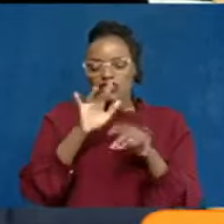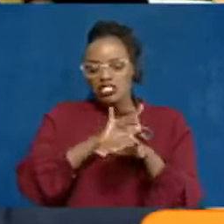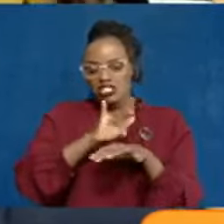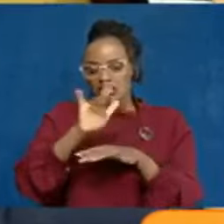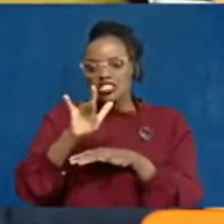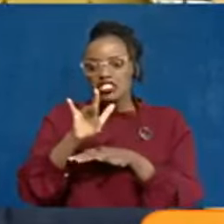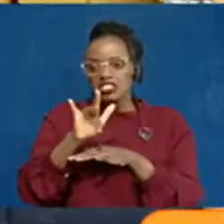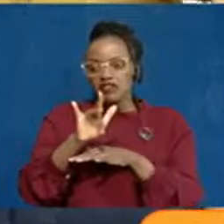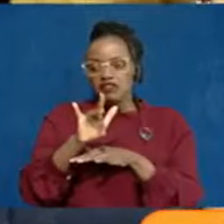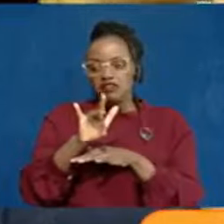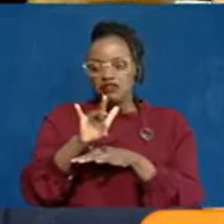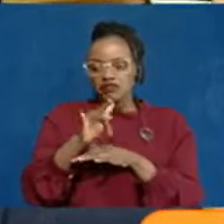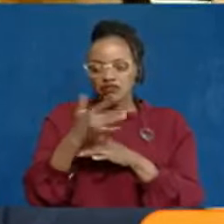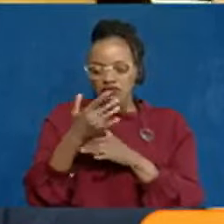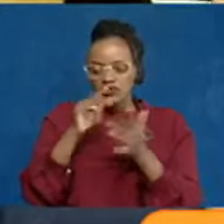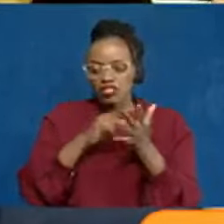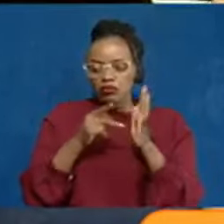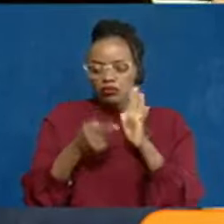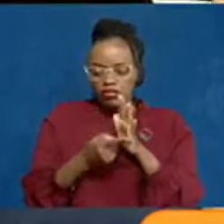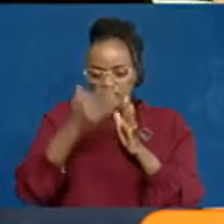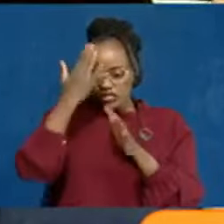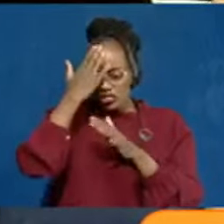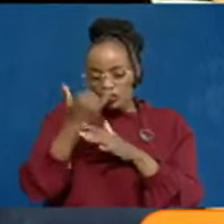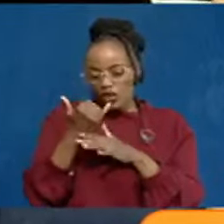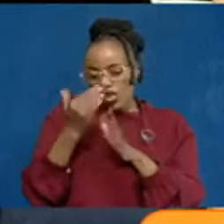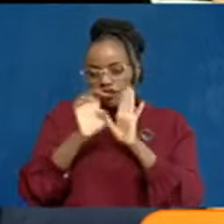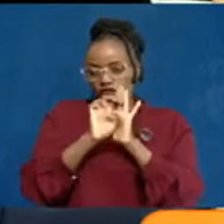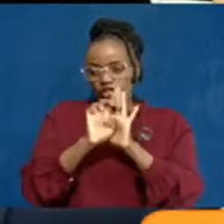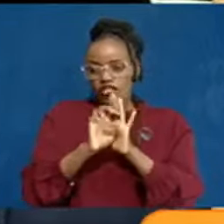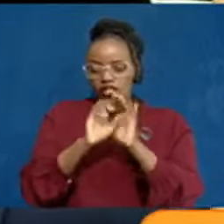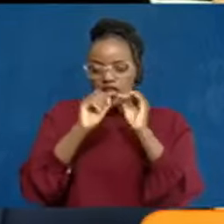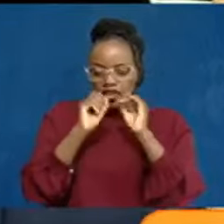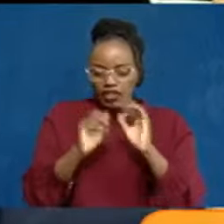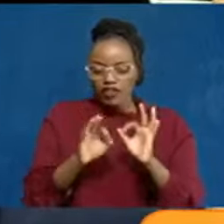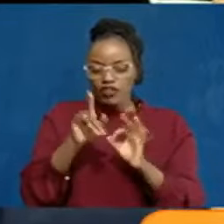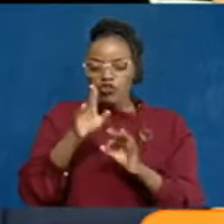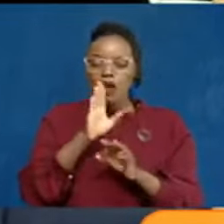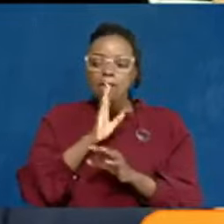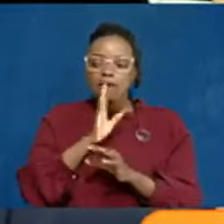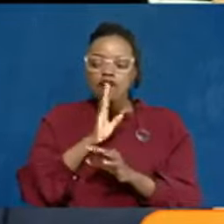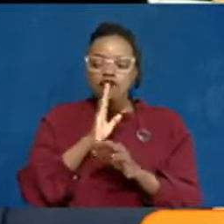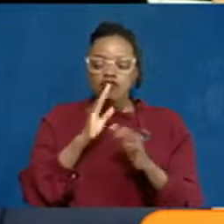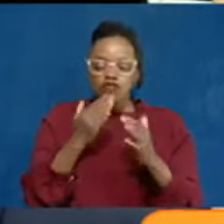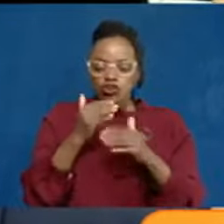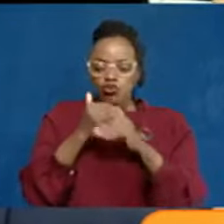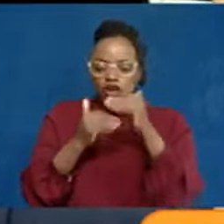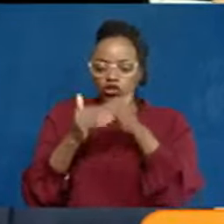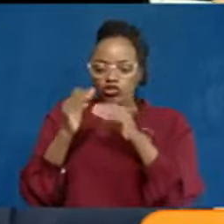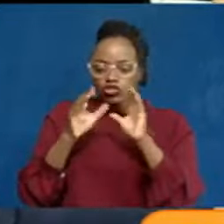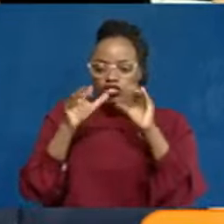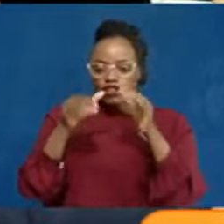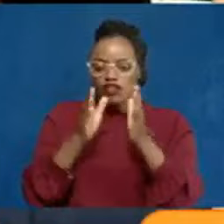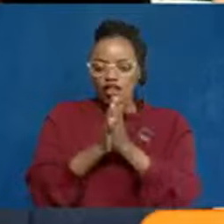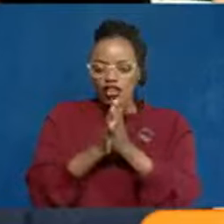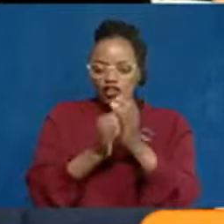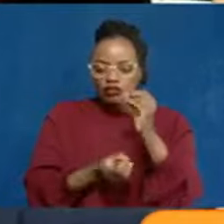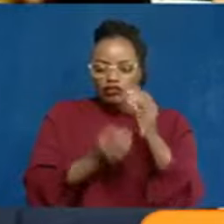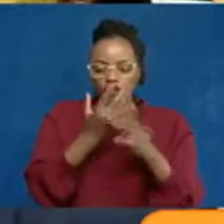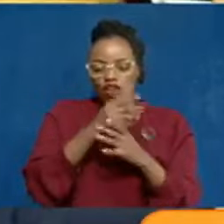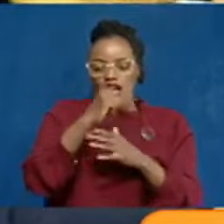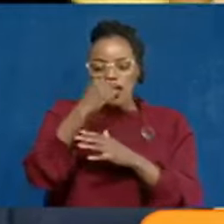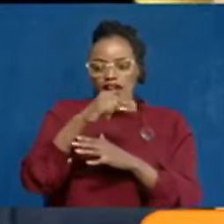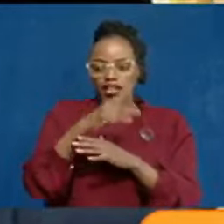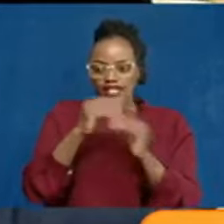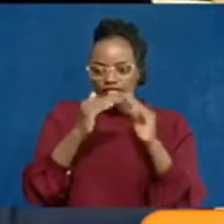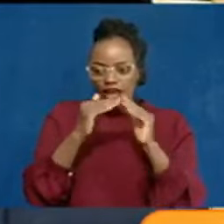sensitive, projects. So that, for instance, if you're borrowing, you're a construction firm and you're putting up a green building,